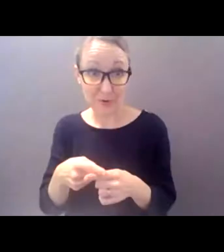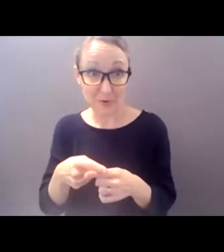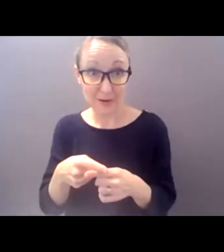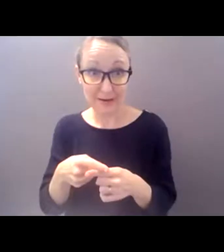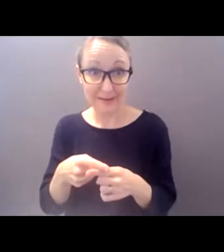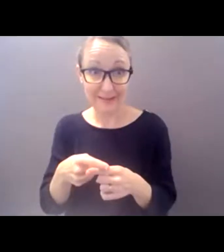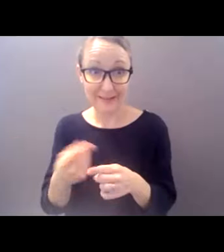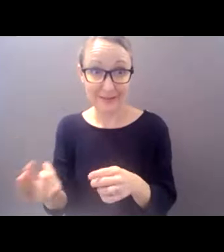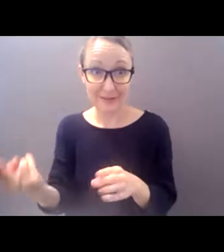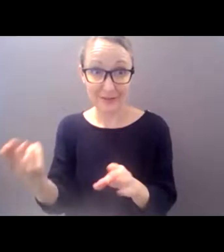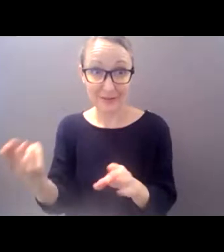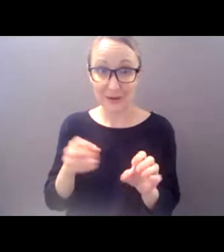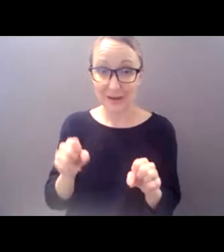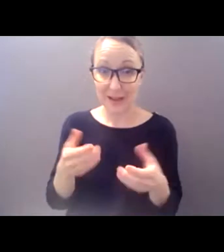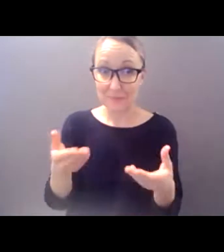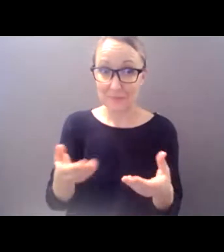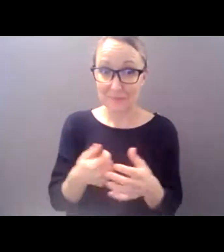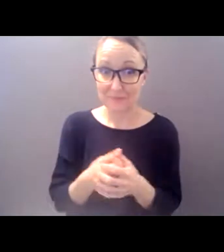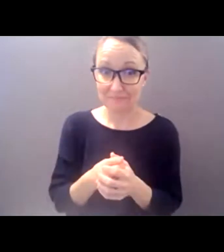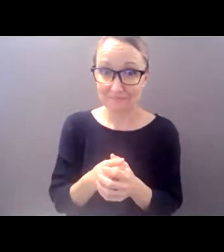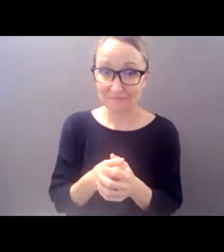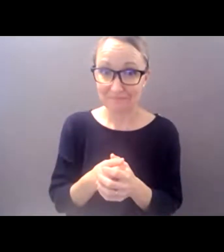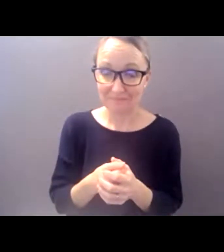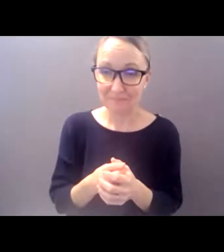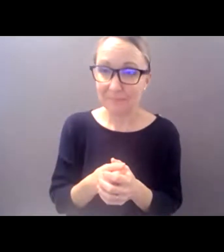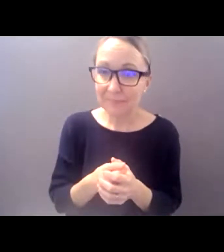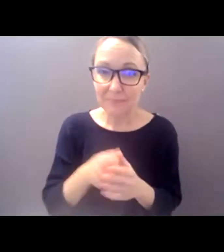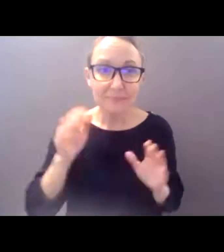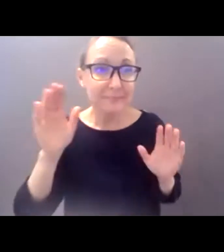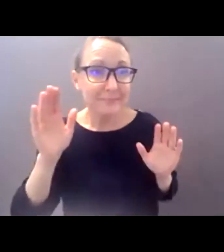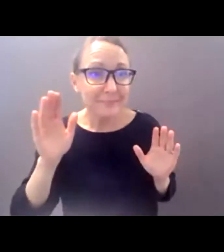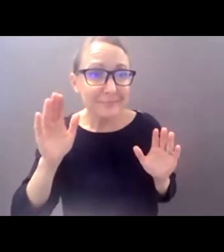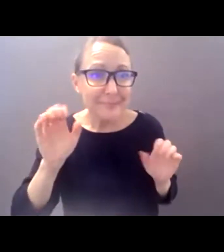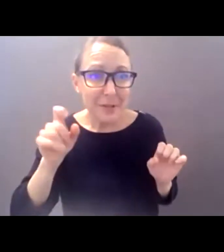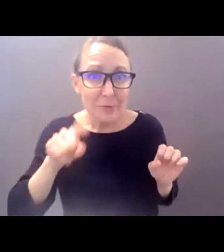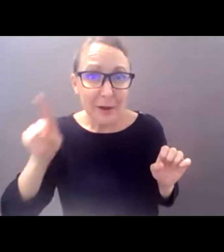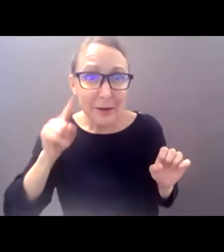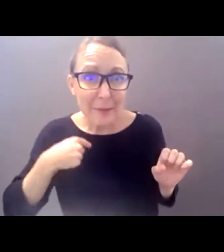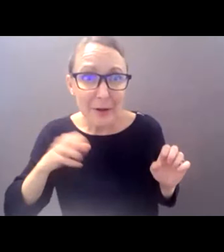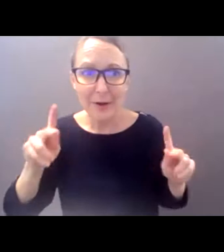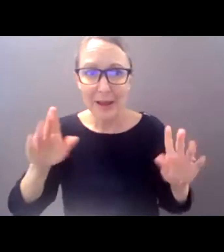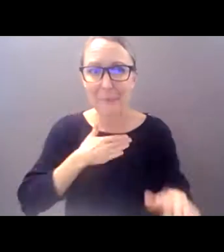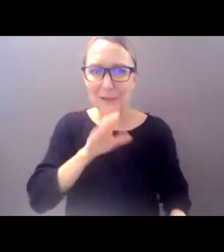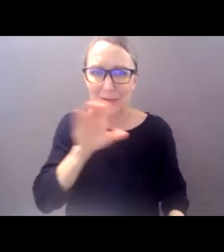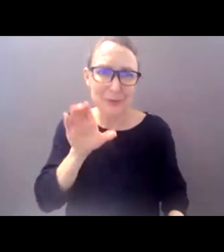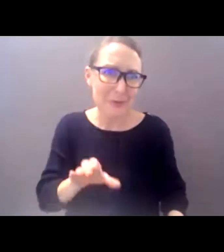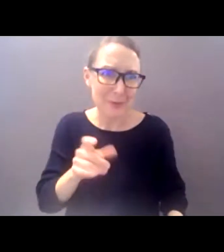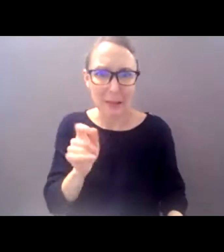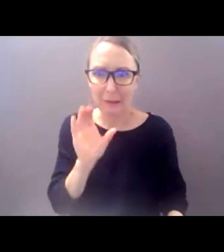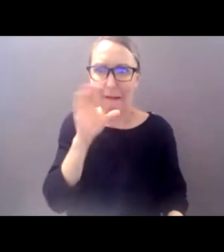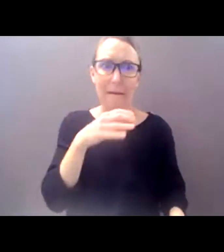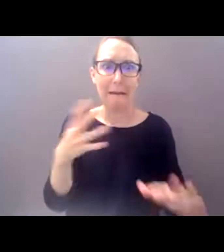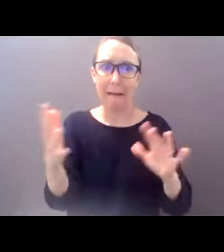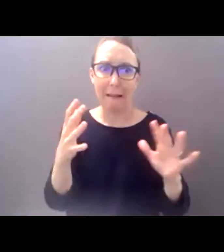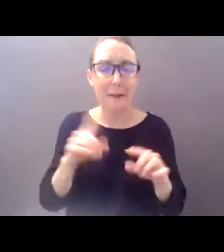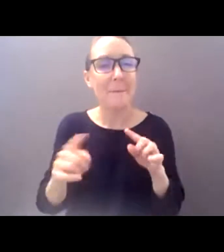in. And if you'd like to ask your... Can everybody see in here? Oh, good. My Zoom's acting odd. This